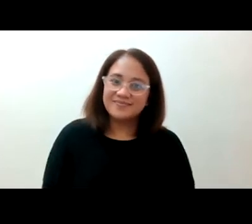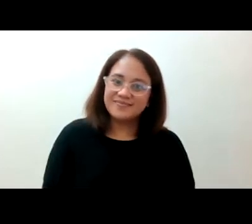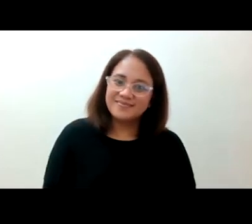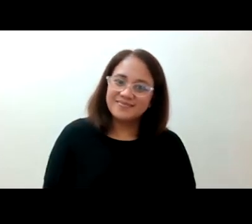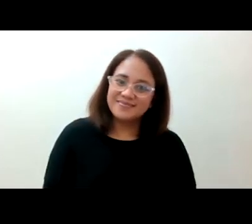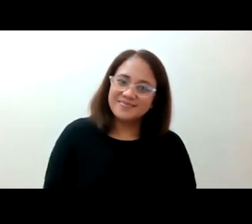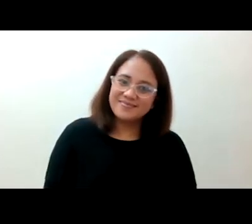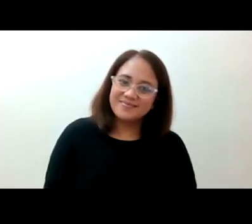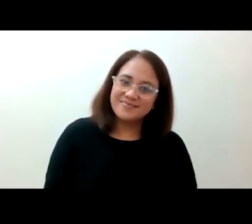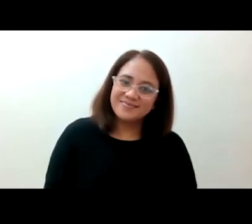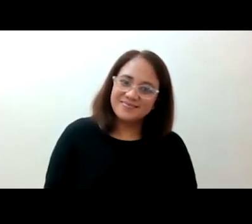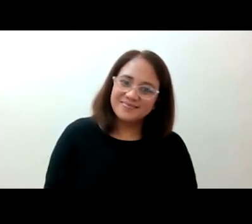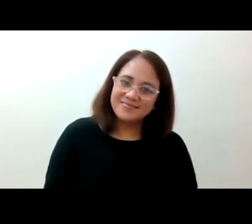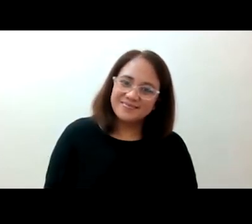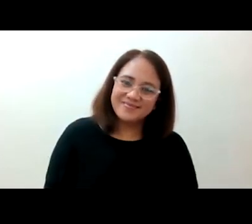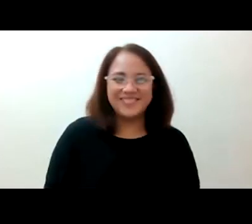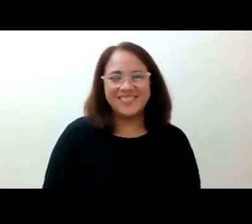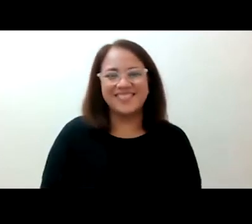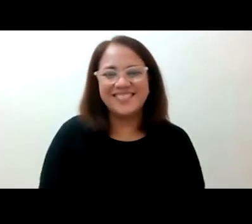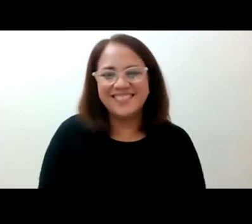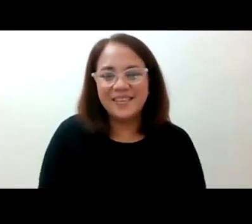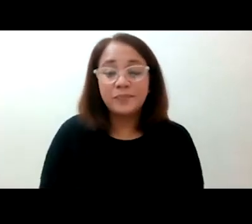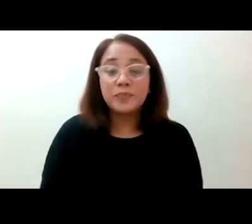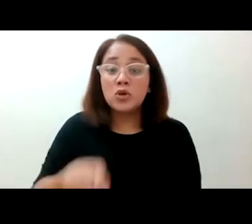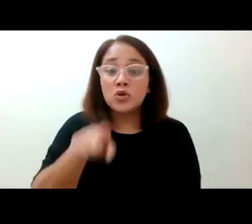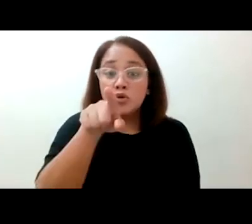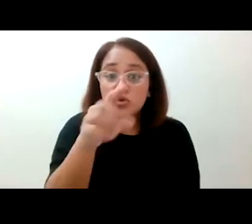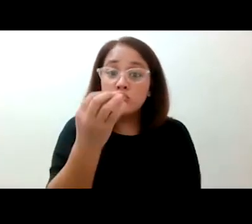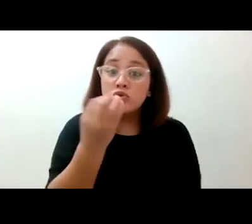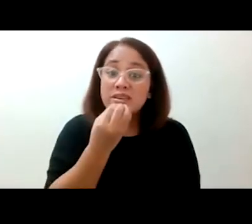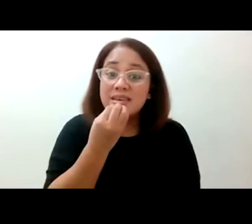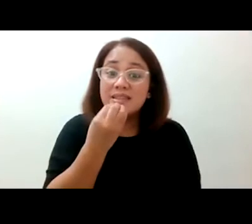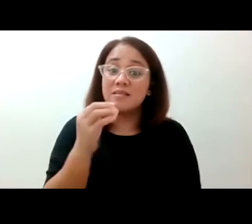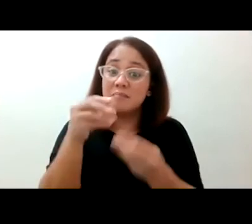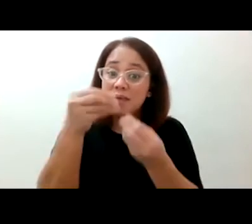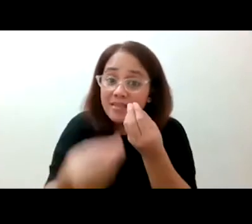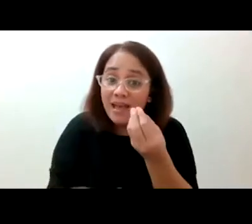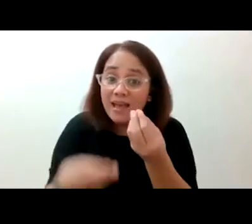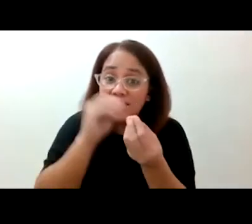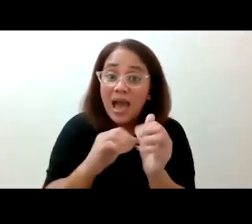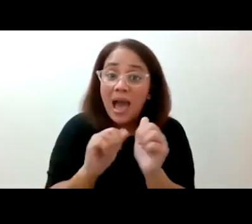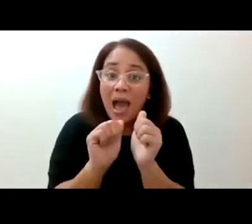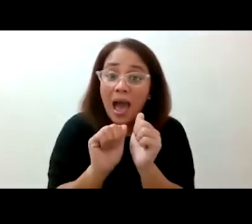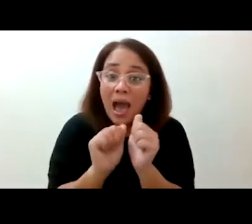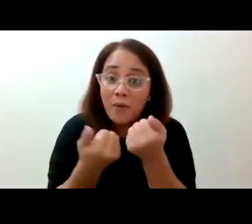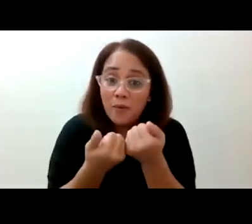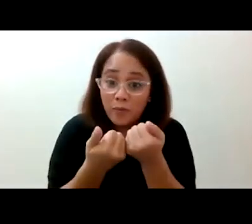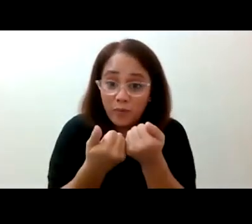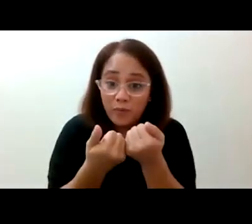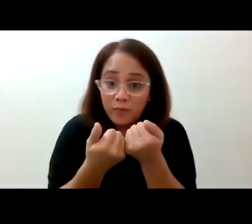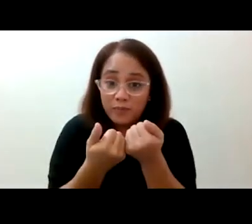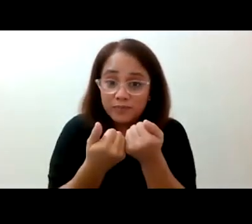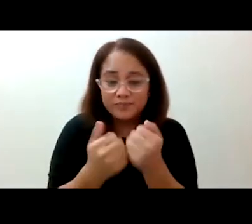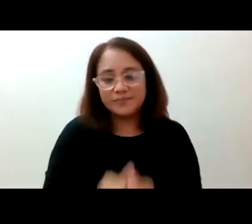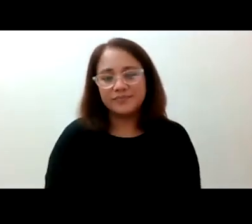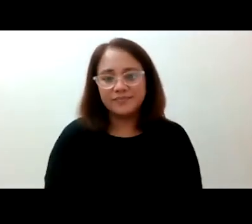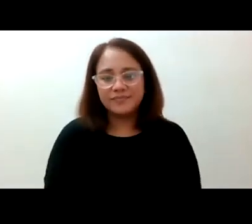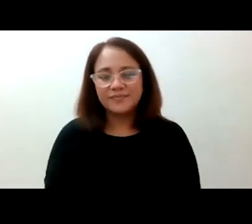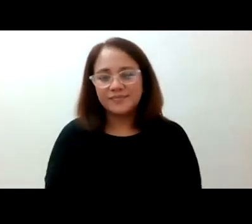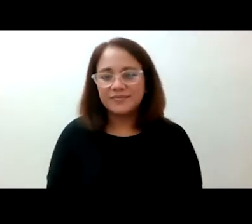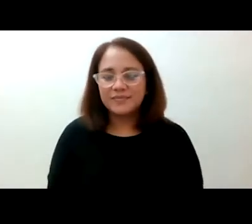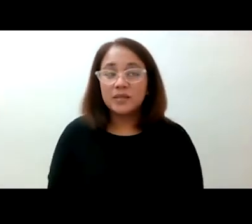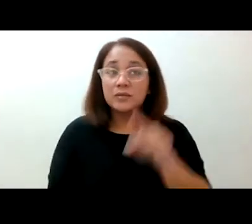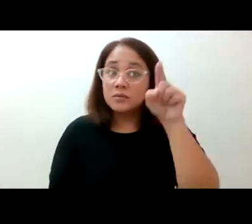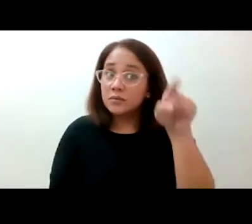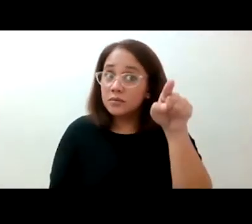You eat bananas how? Or you bananas eat